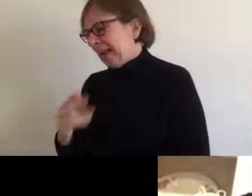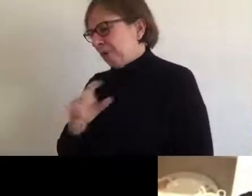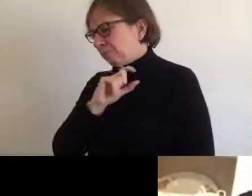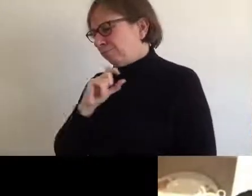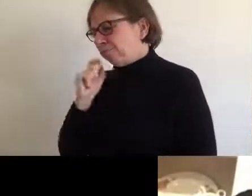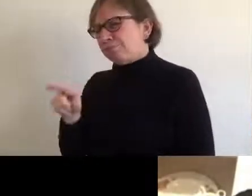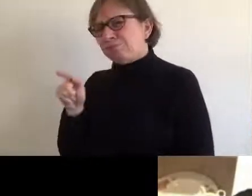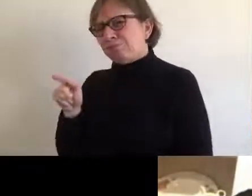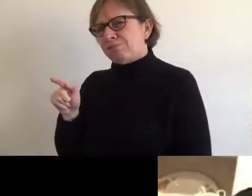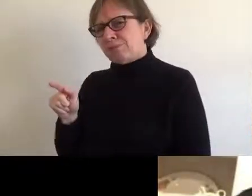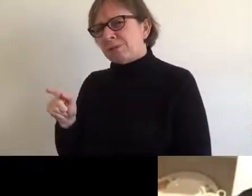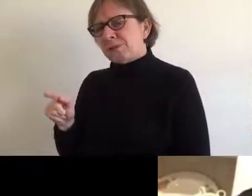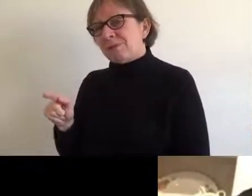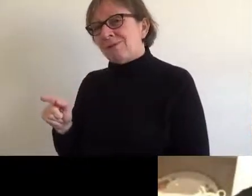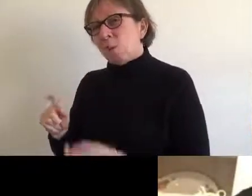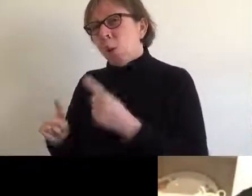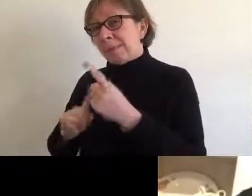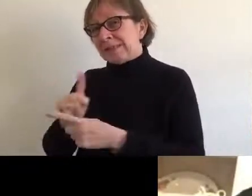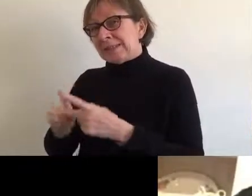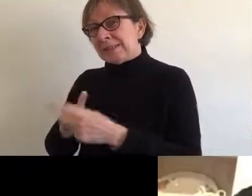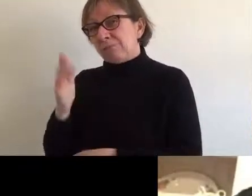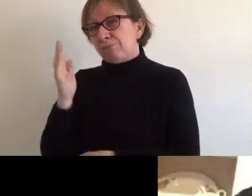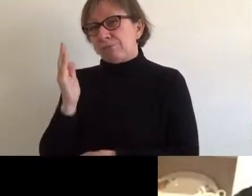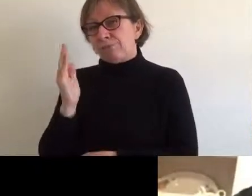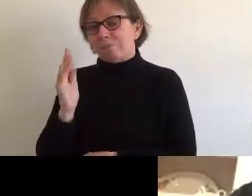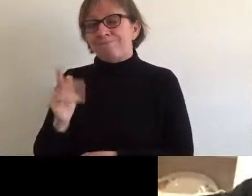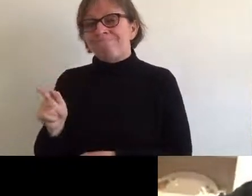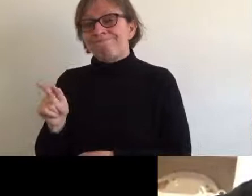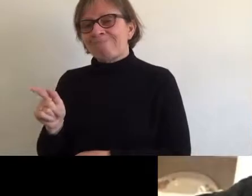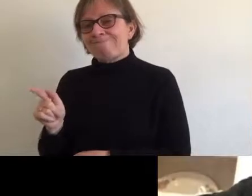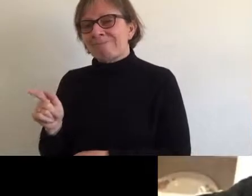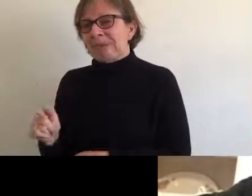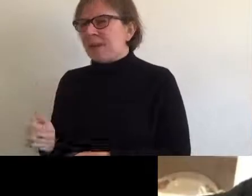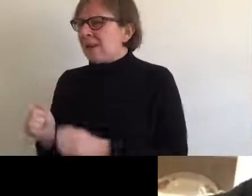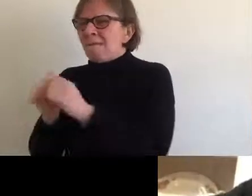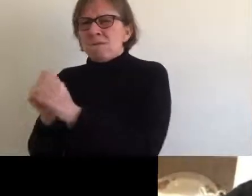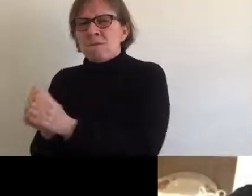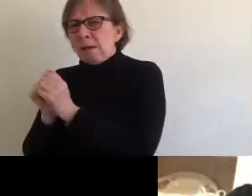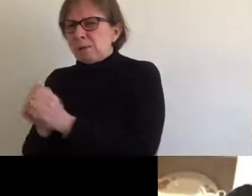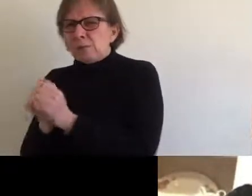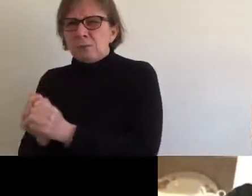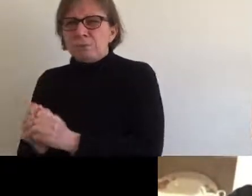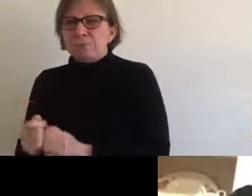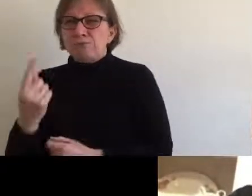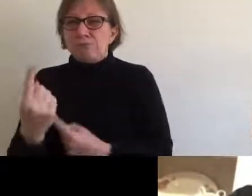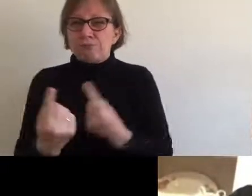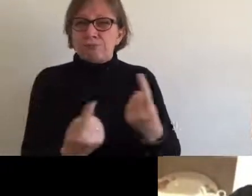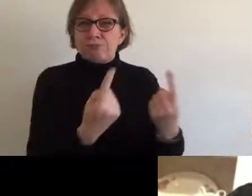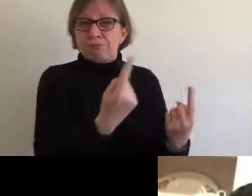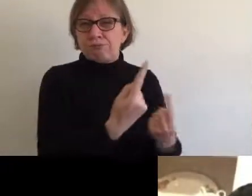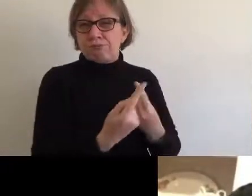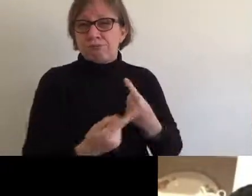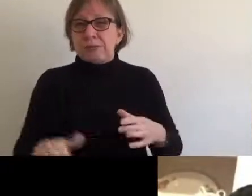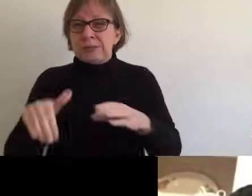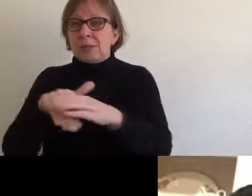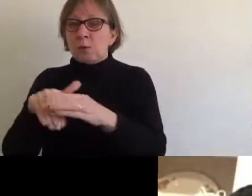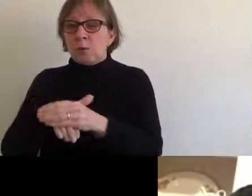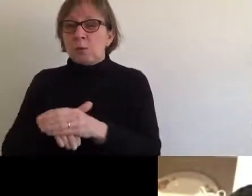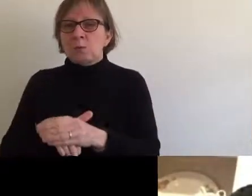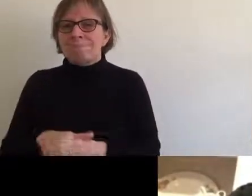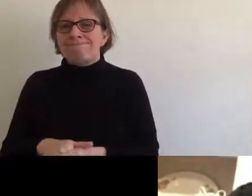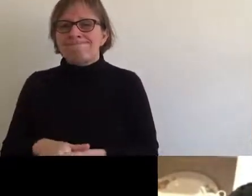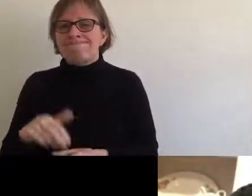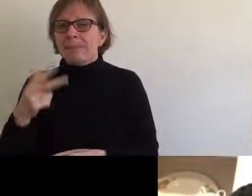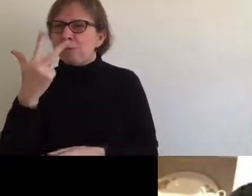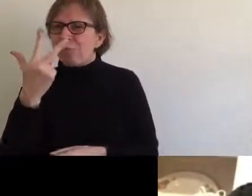Sior for leading the service for us, and I know he's particularly grateful to all those who've contributed towards the